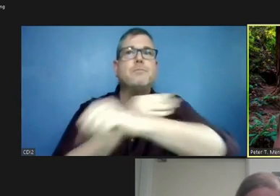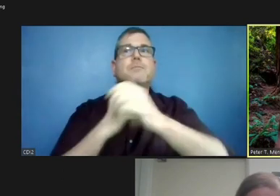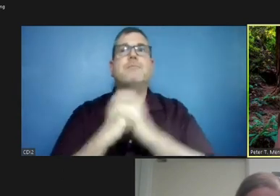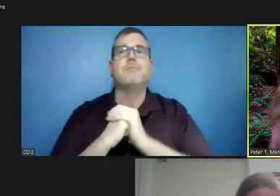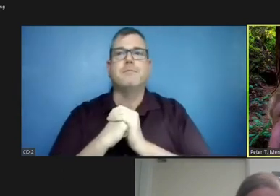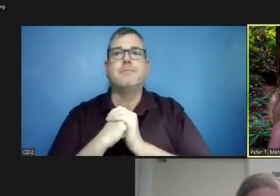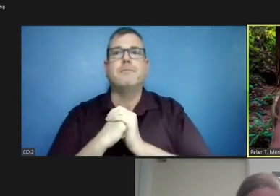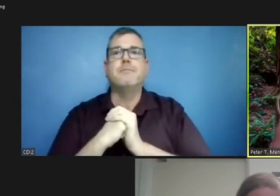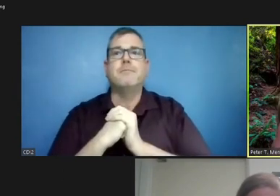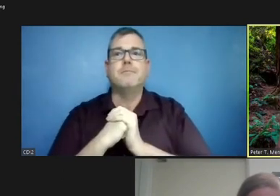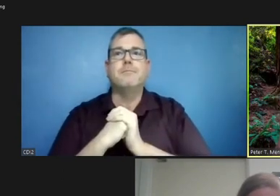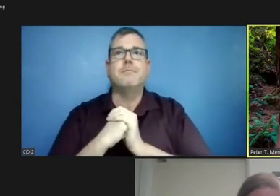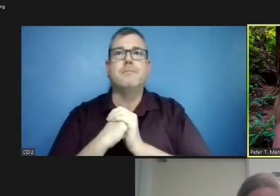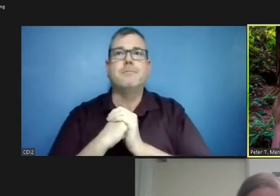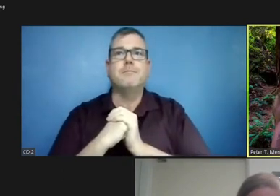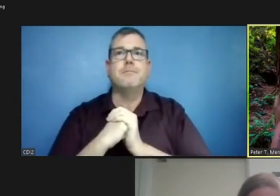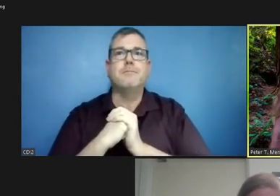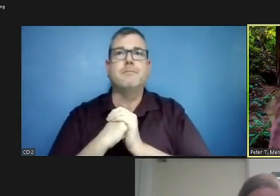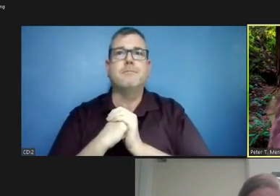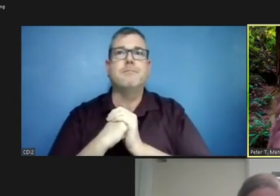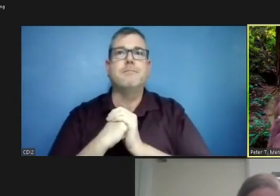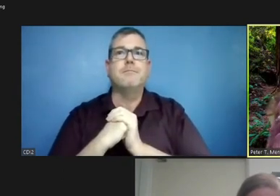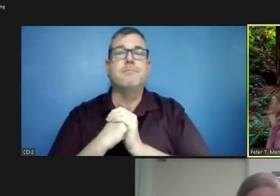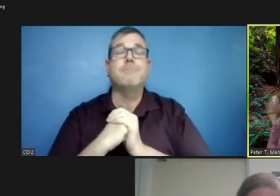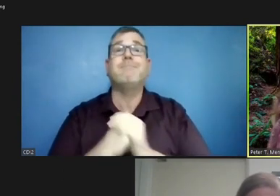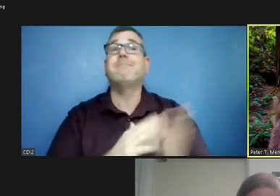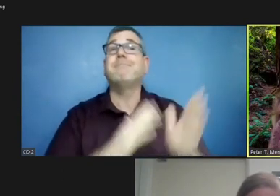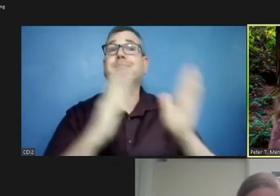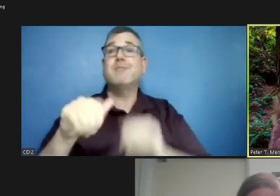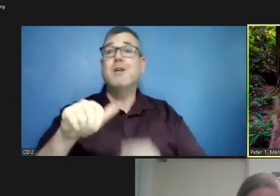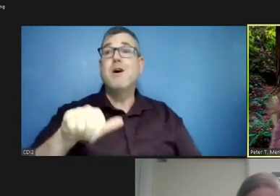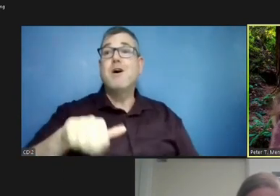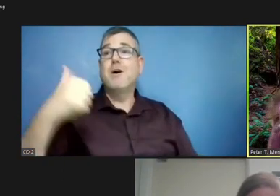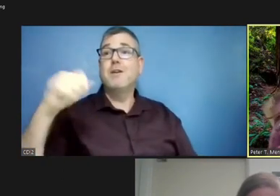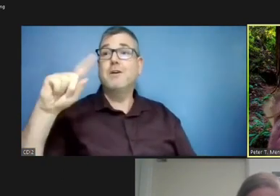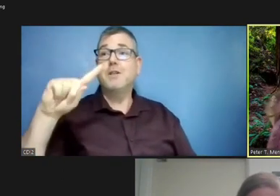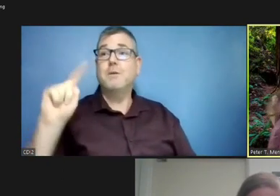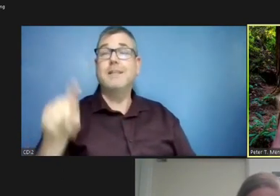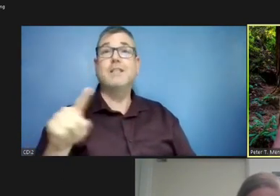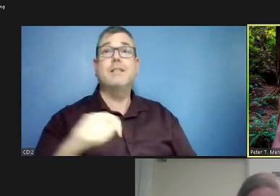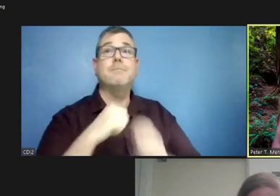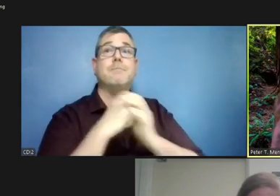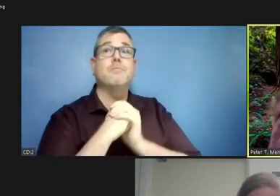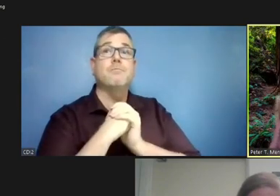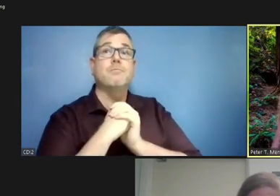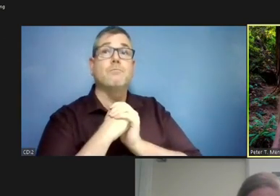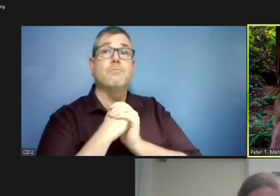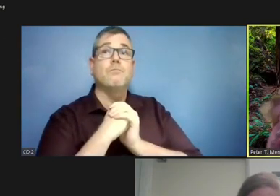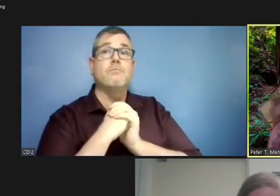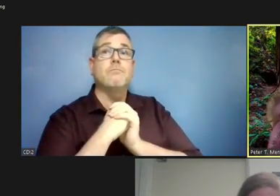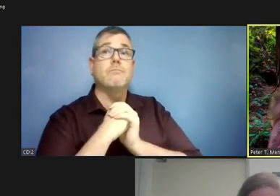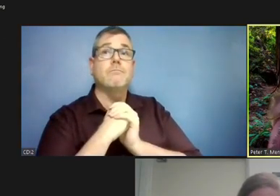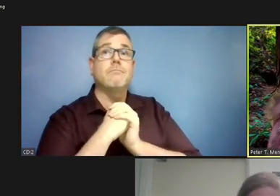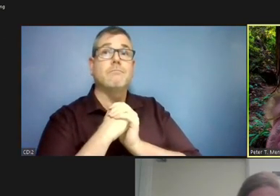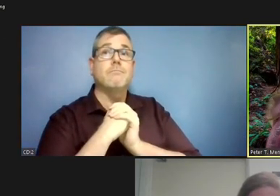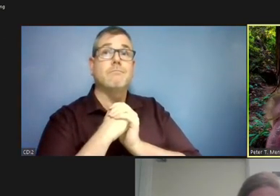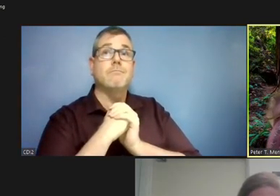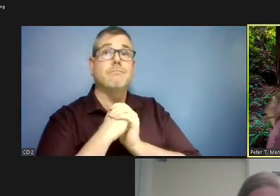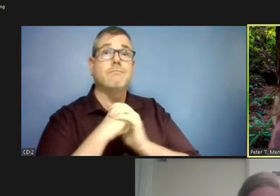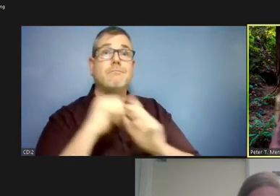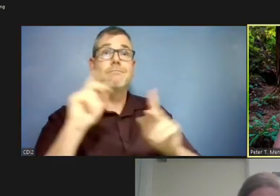another question that came in. For people who are registering for the vaccine, there's no way